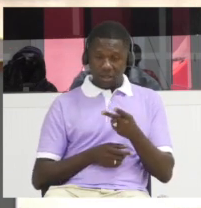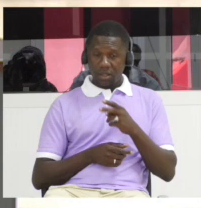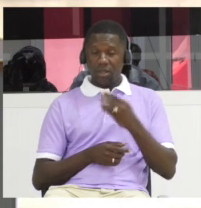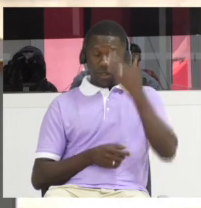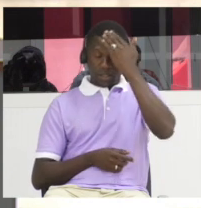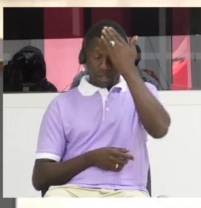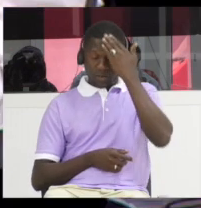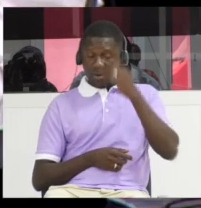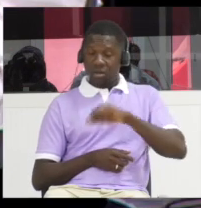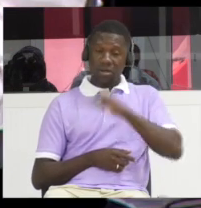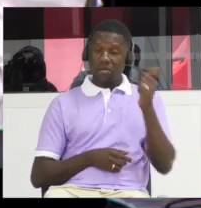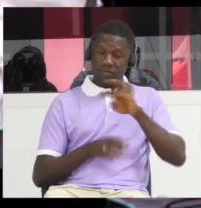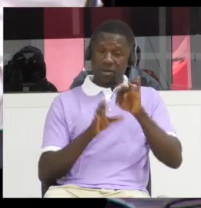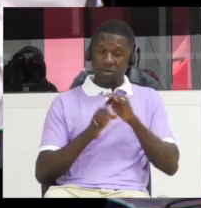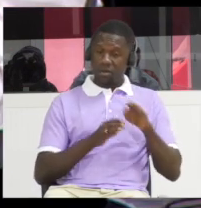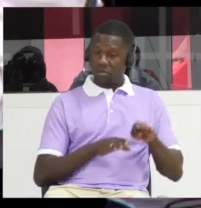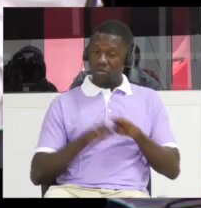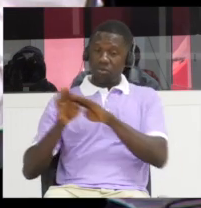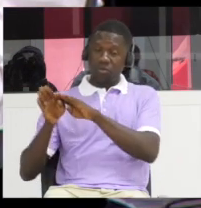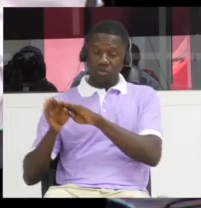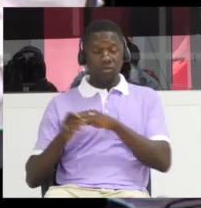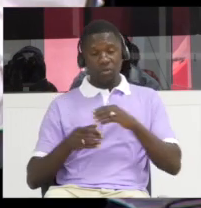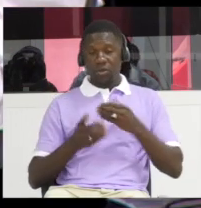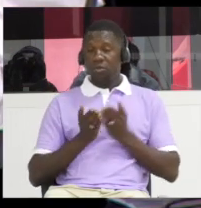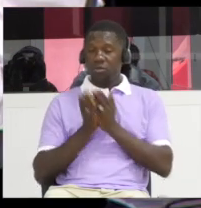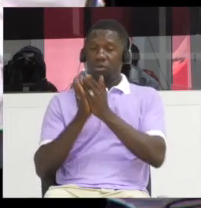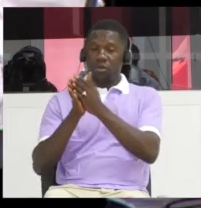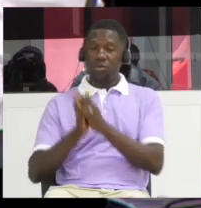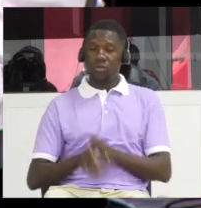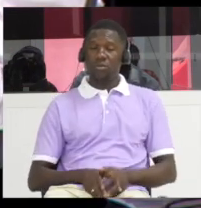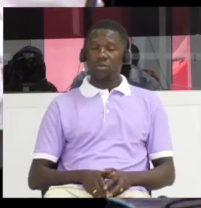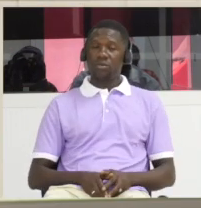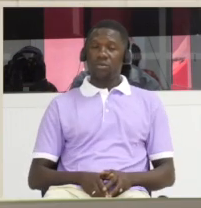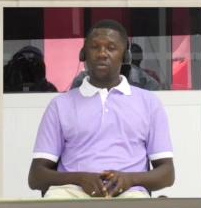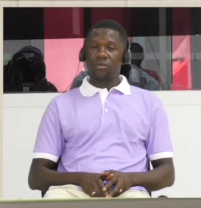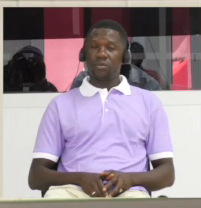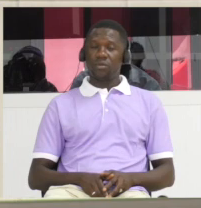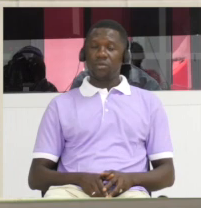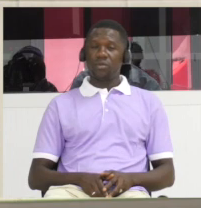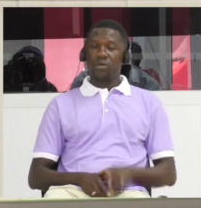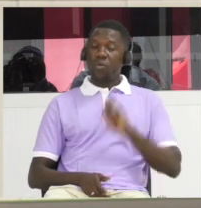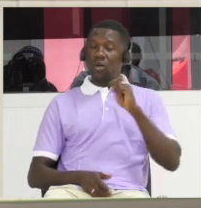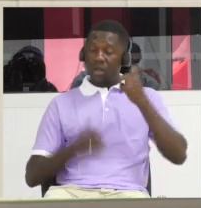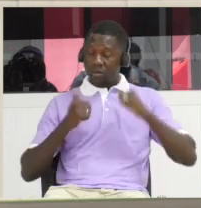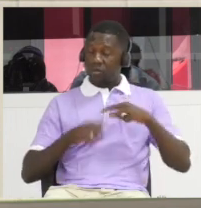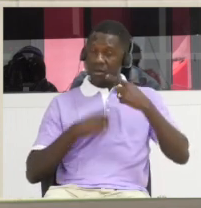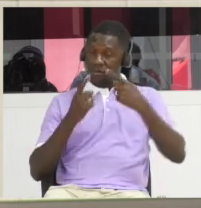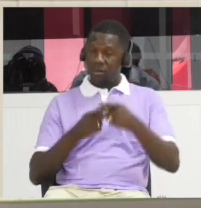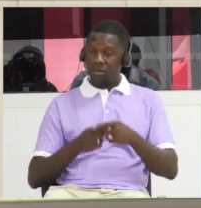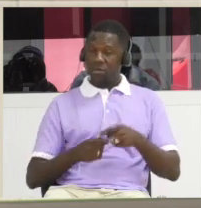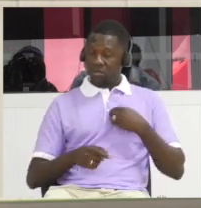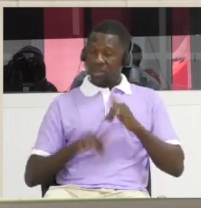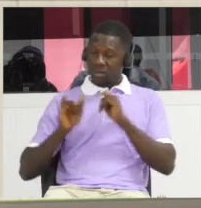So you remained behind? I stayed in the office for some time. And what happened after that? Afterwards, I was advised to leave the